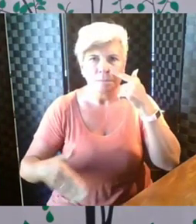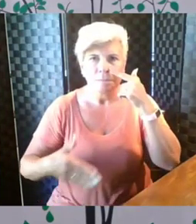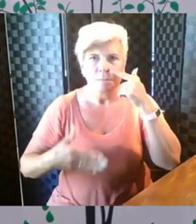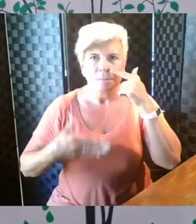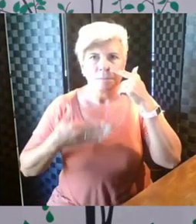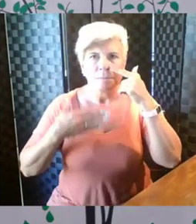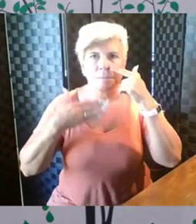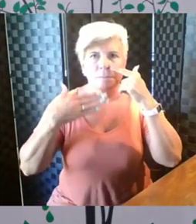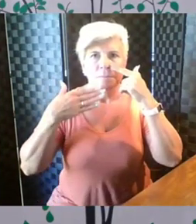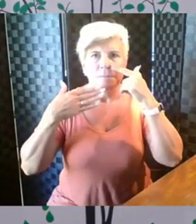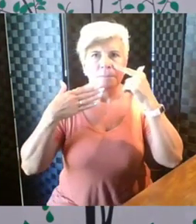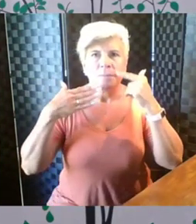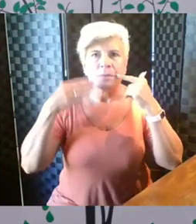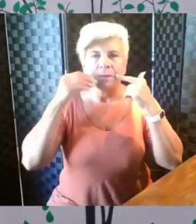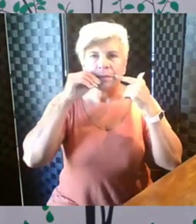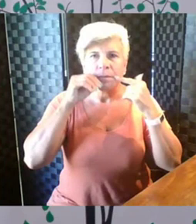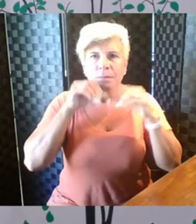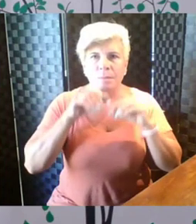in.